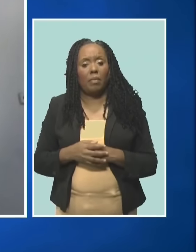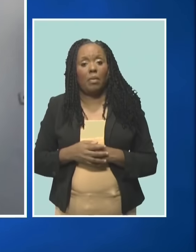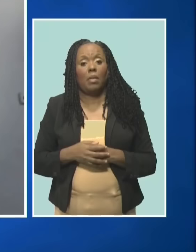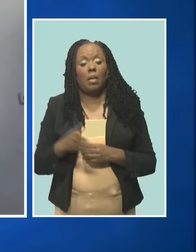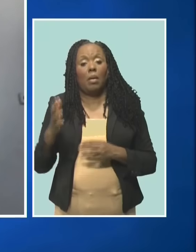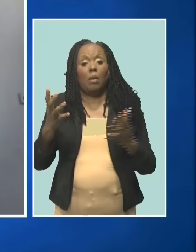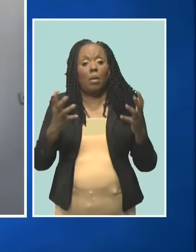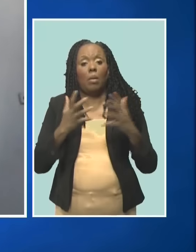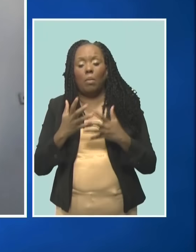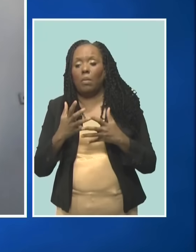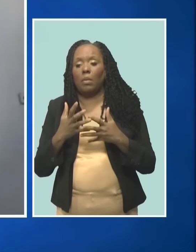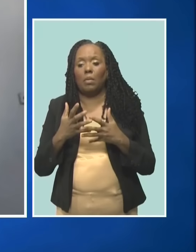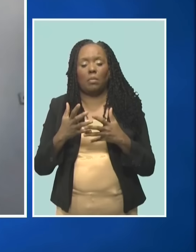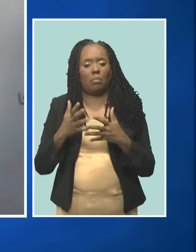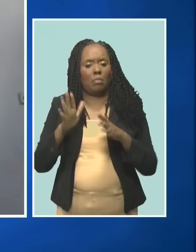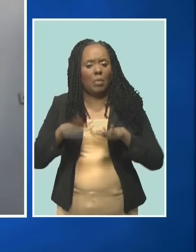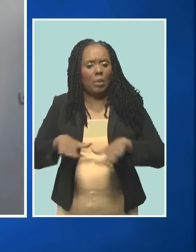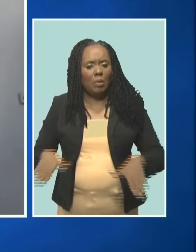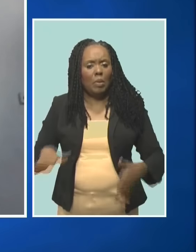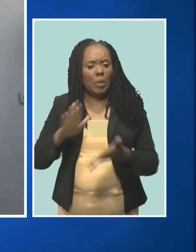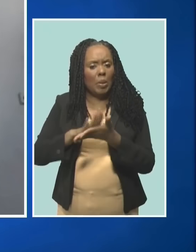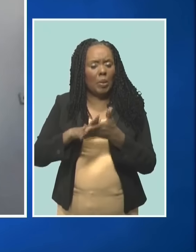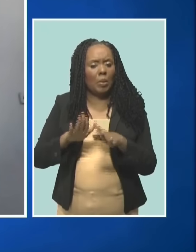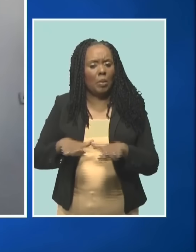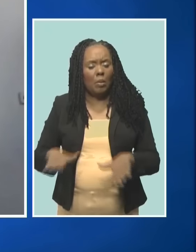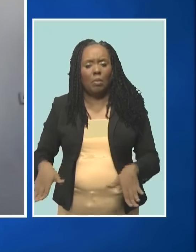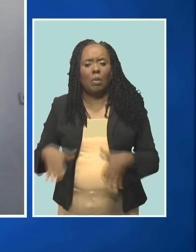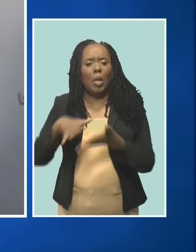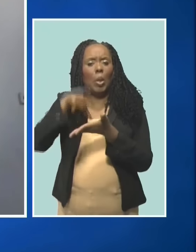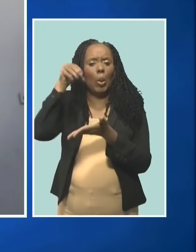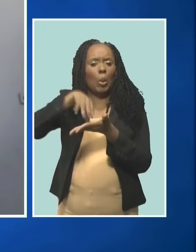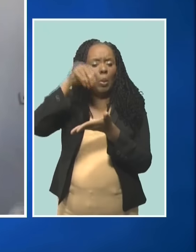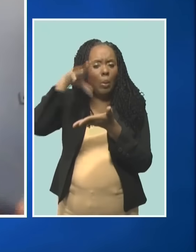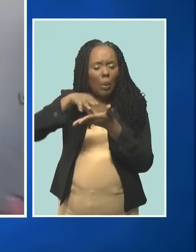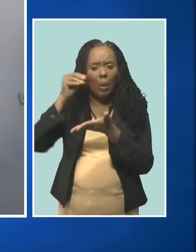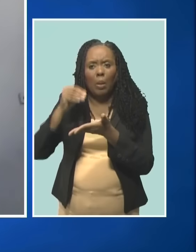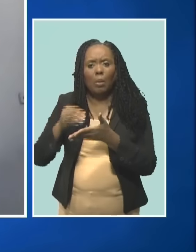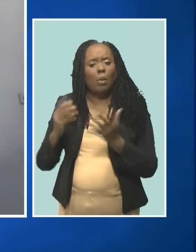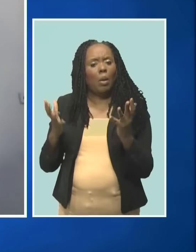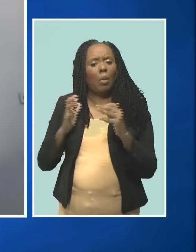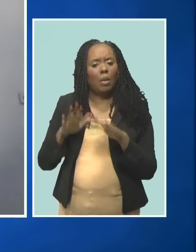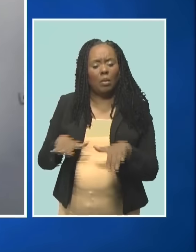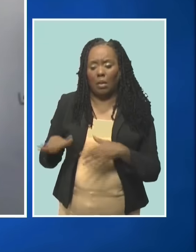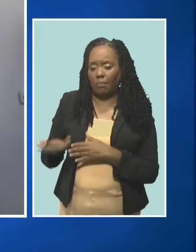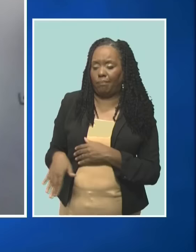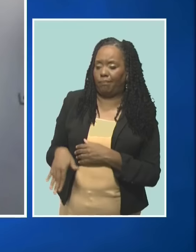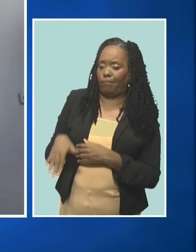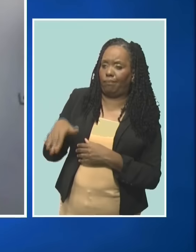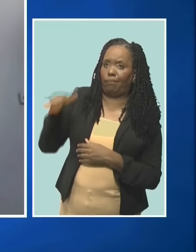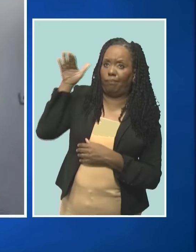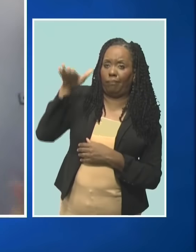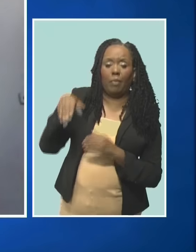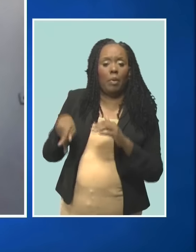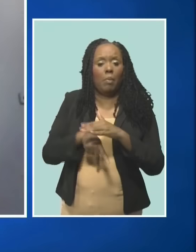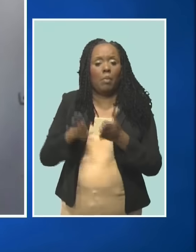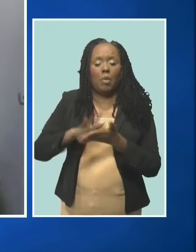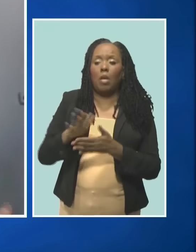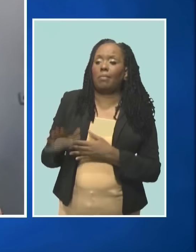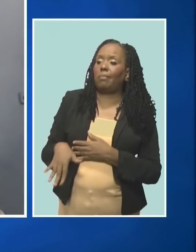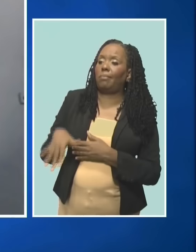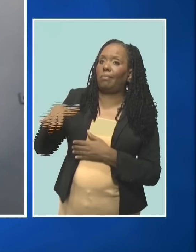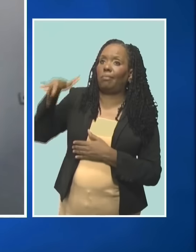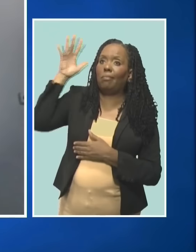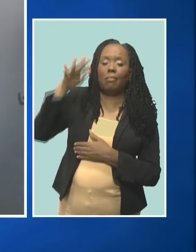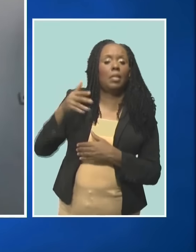level to make sure that we get people that are coming up, young people that are coming up from primary schools, again, to